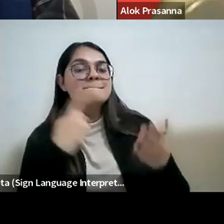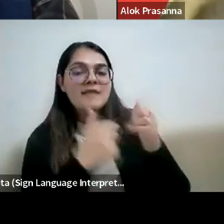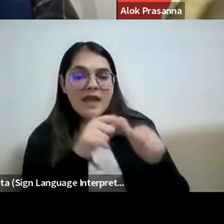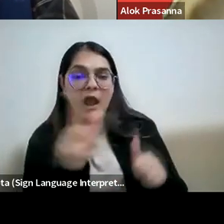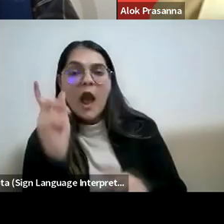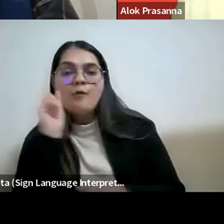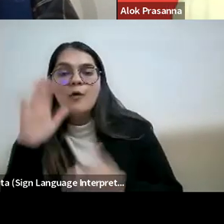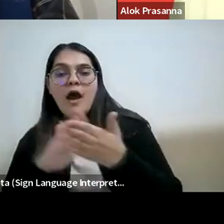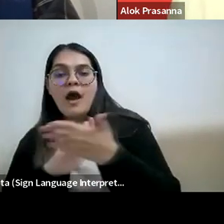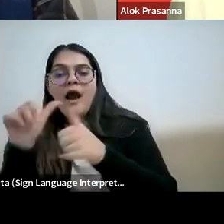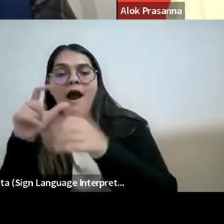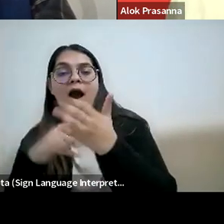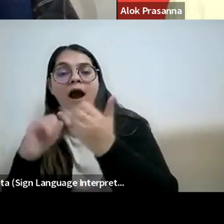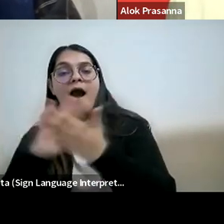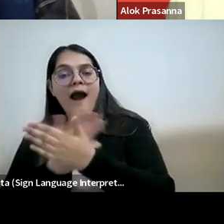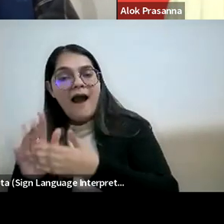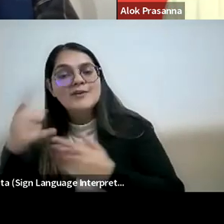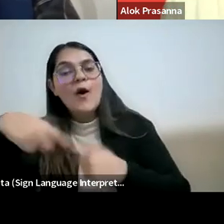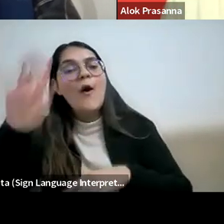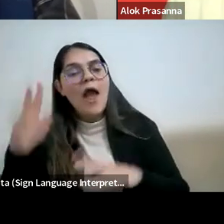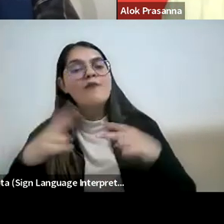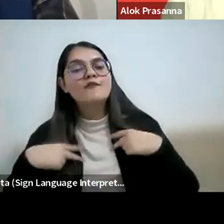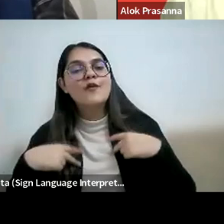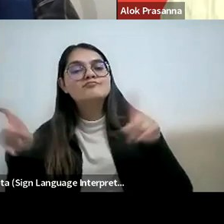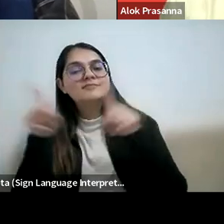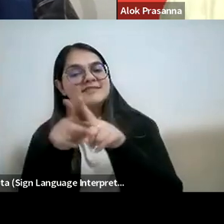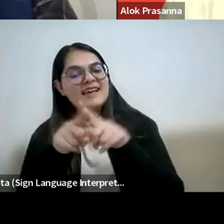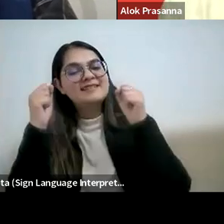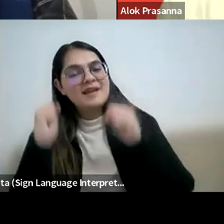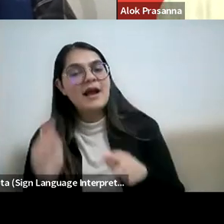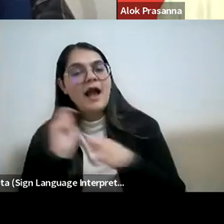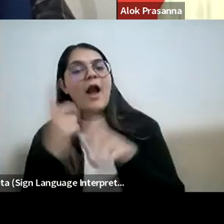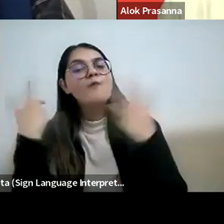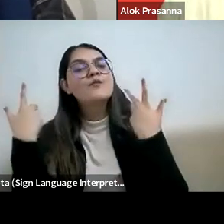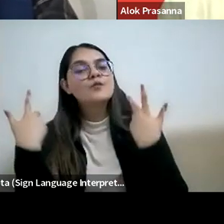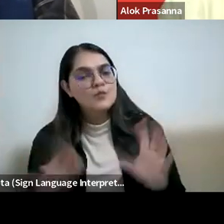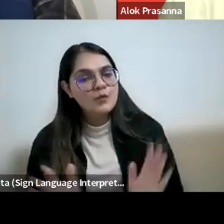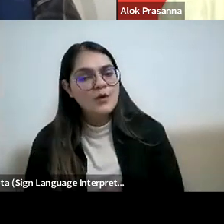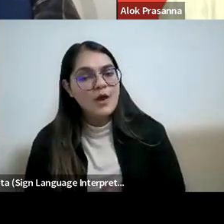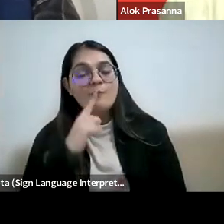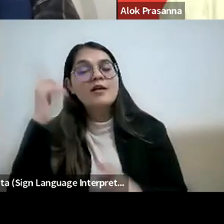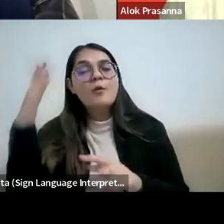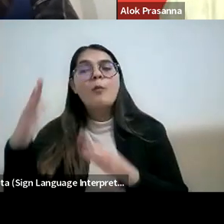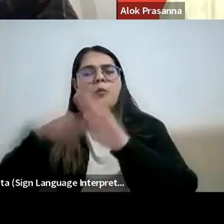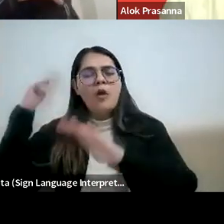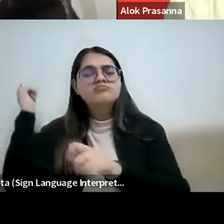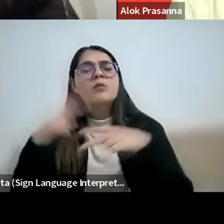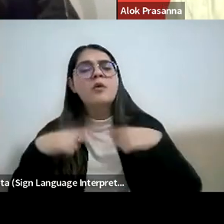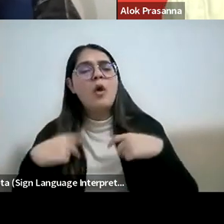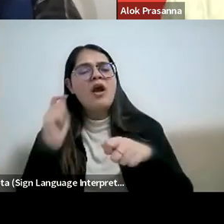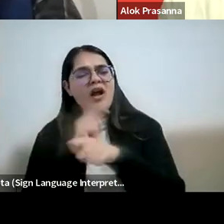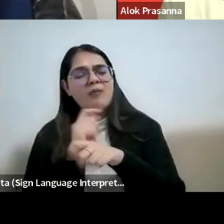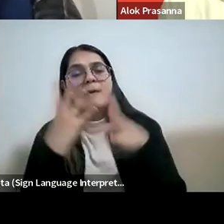who has been a litigant in my court in a matter challenging the big, which was pending for years and years,